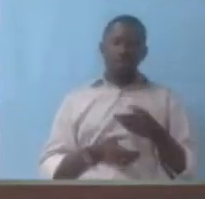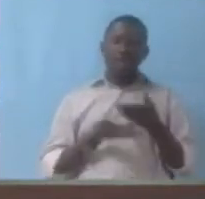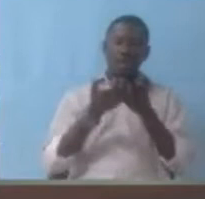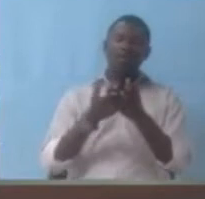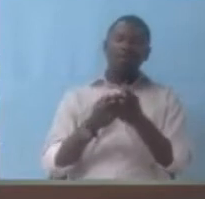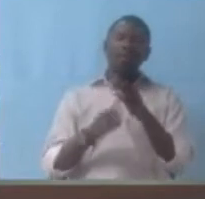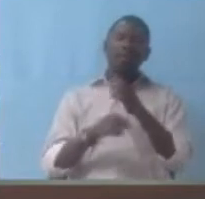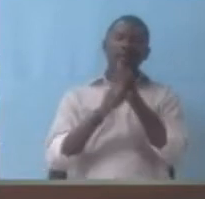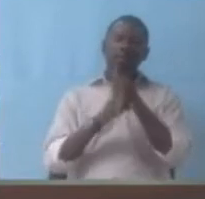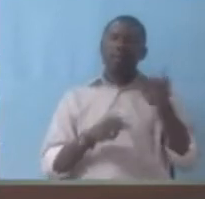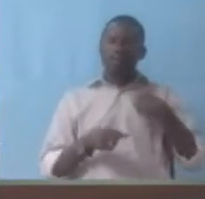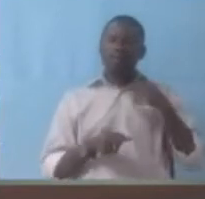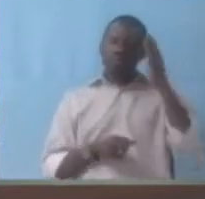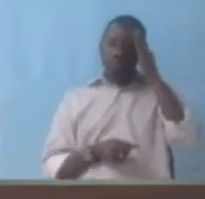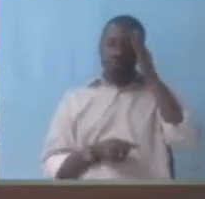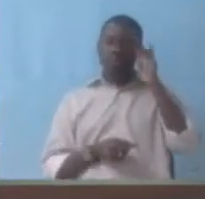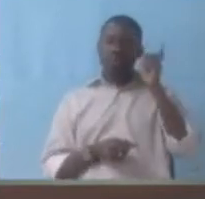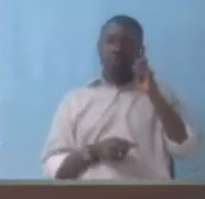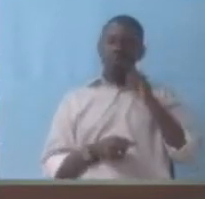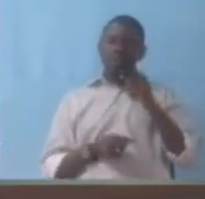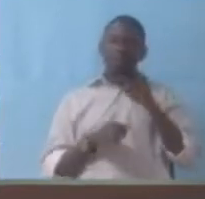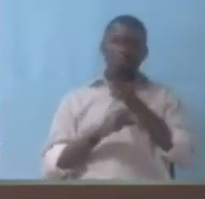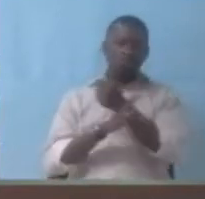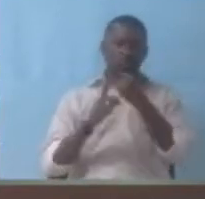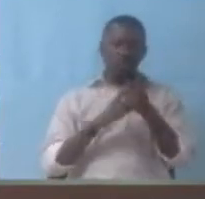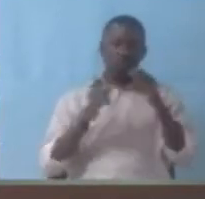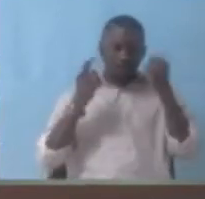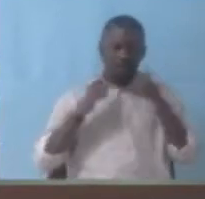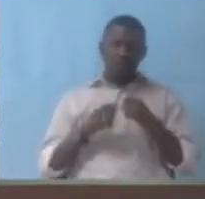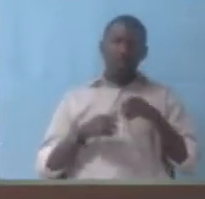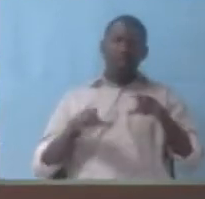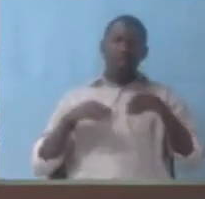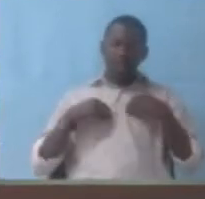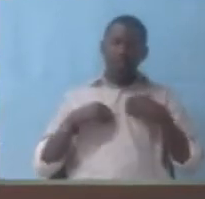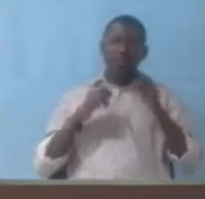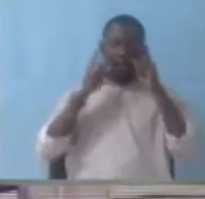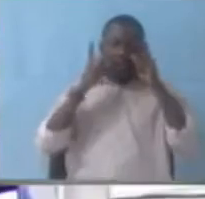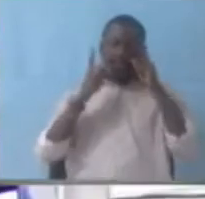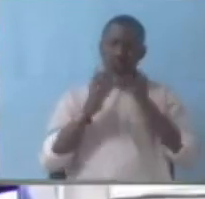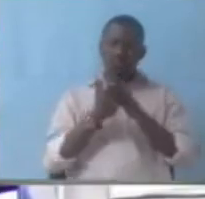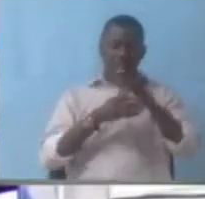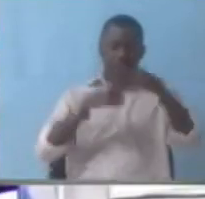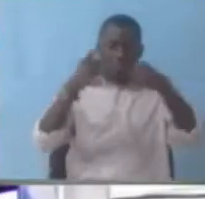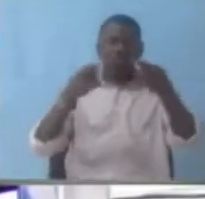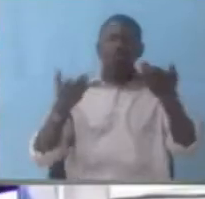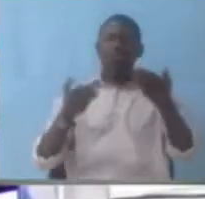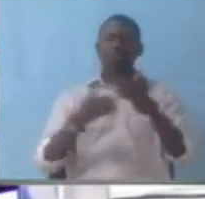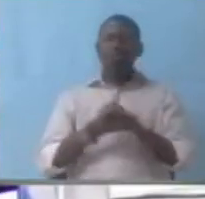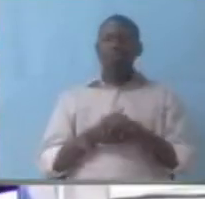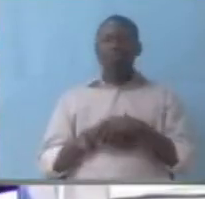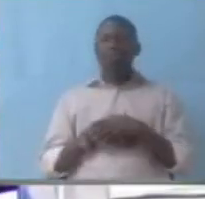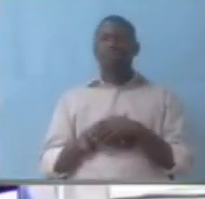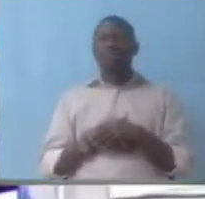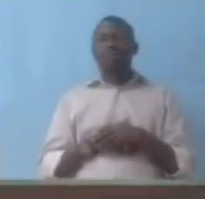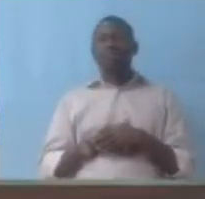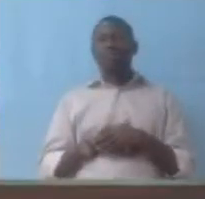was and enabled life to go on. Decree following in the fanan nata jama mako ipuru ya long munebe caring and